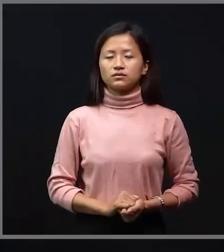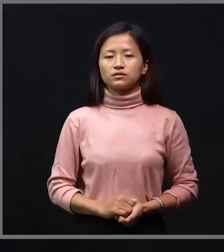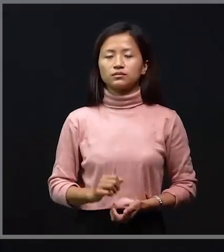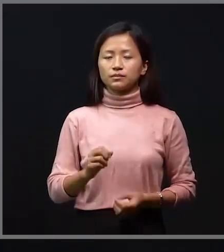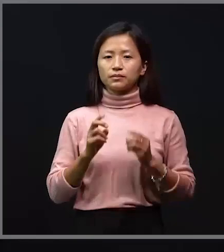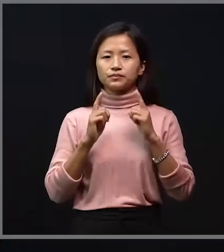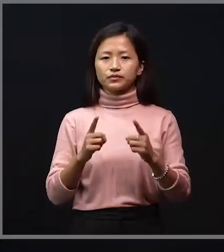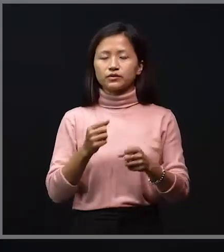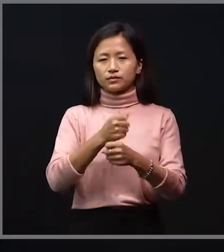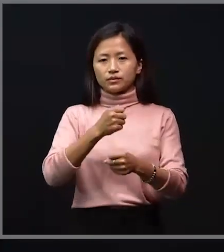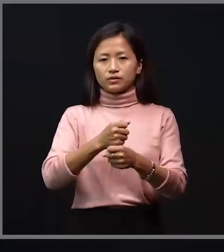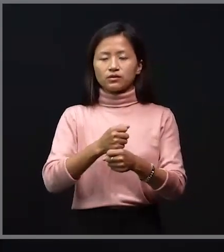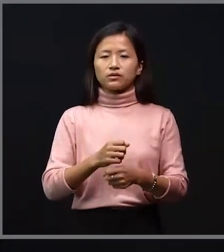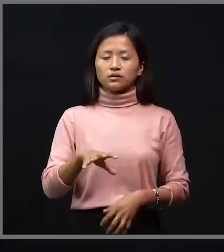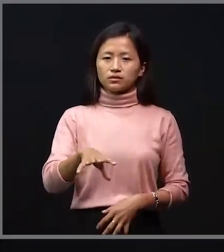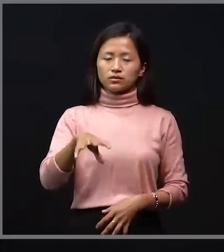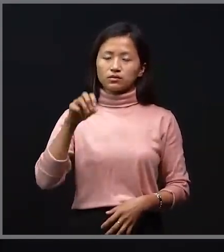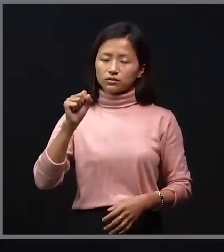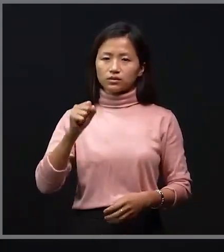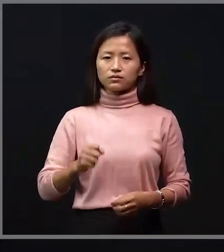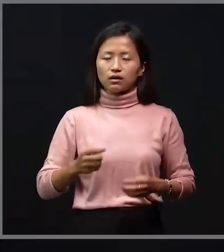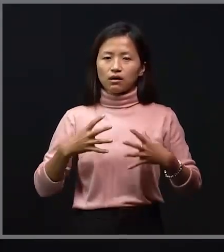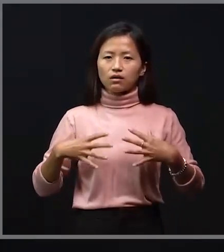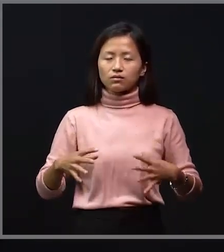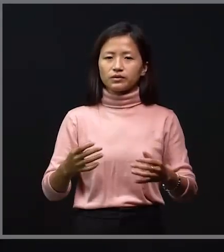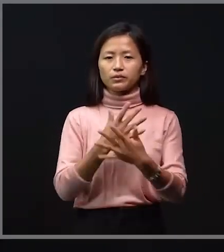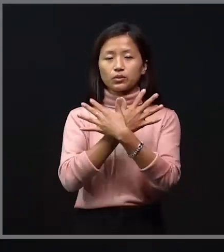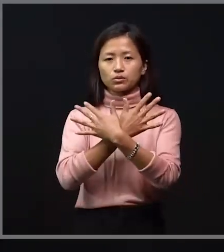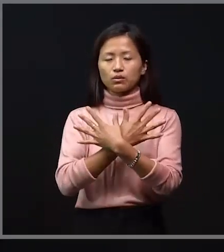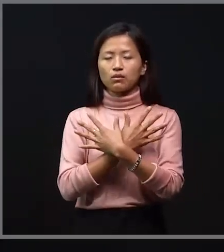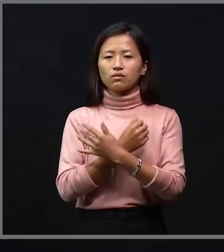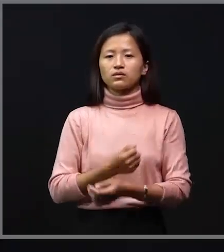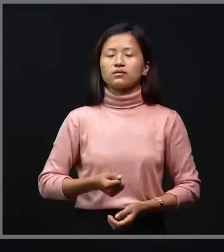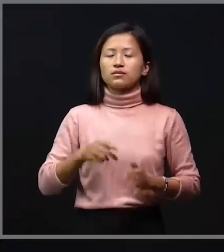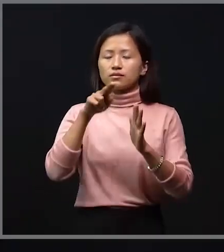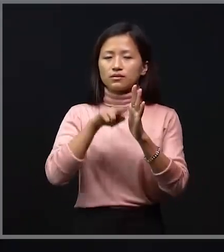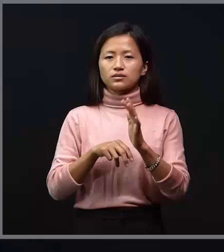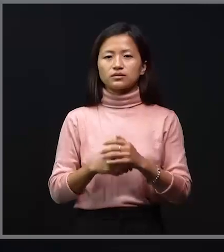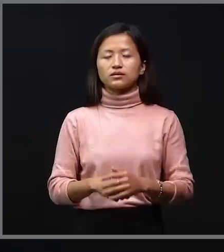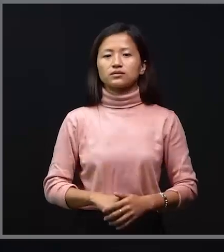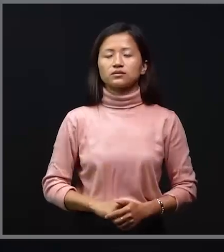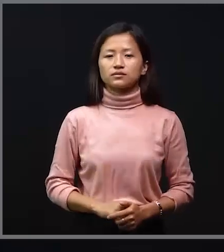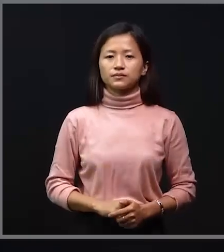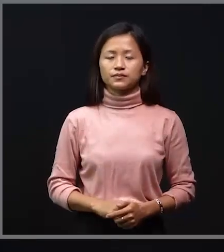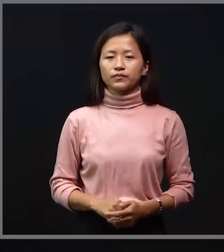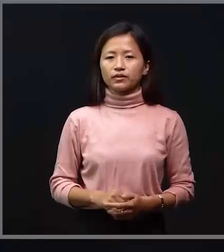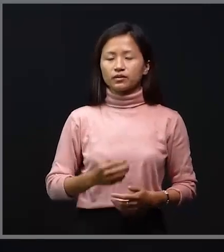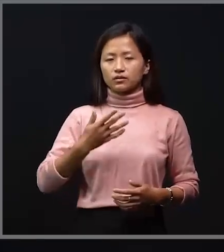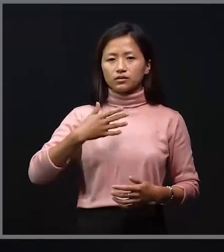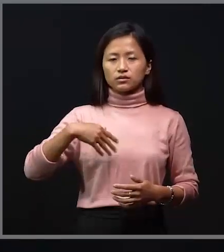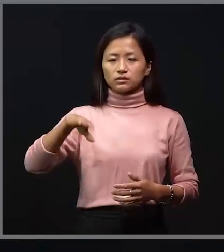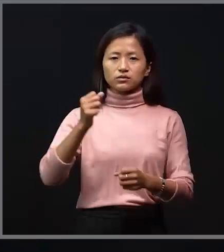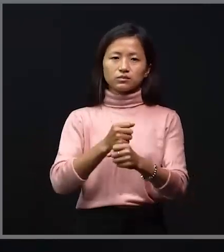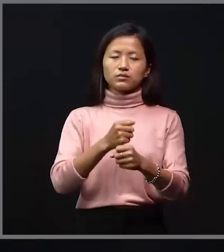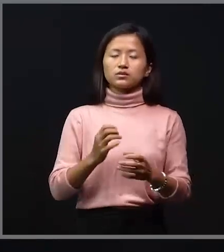government, what they did was, the government got alarmed and they became nervous. Okay, and what they did was, the government also,